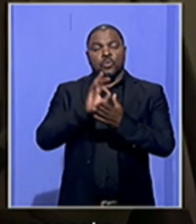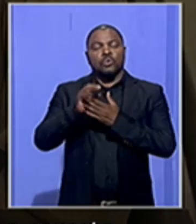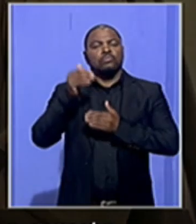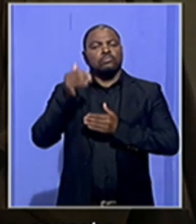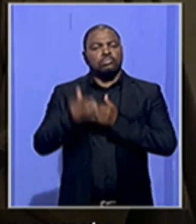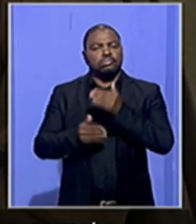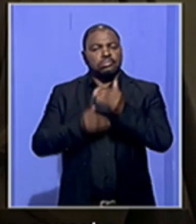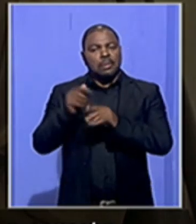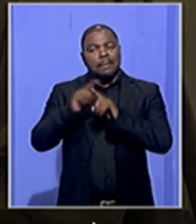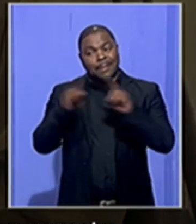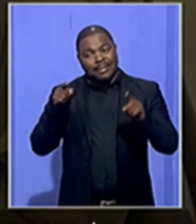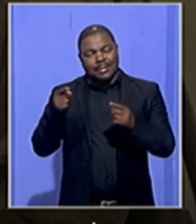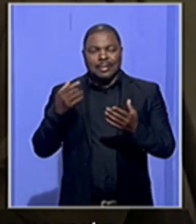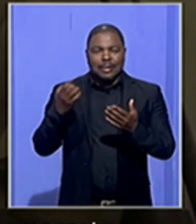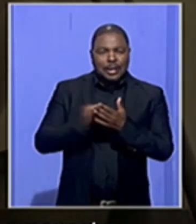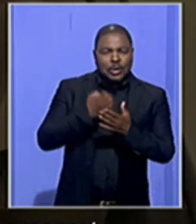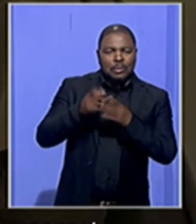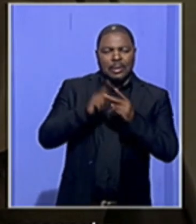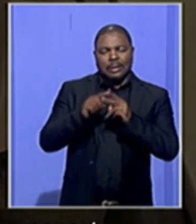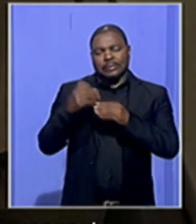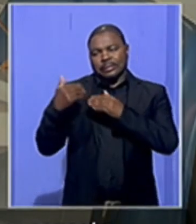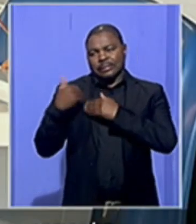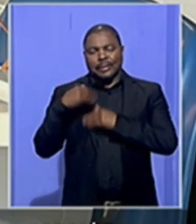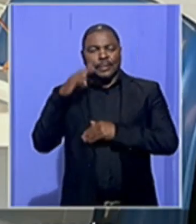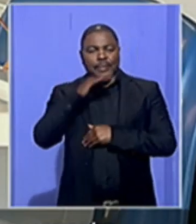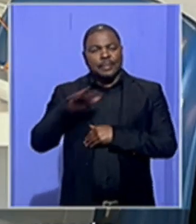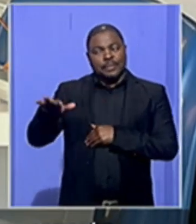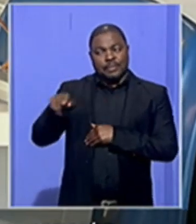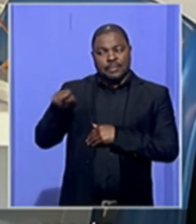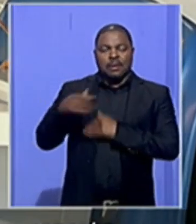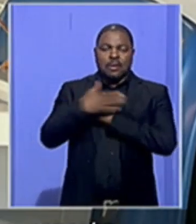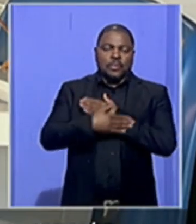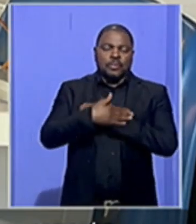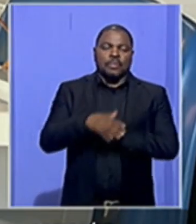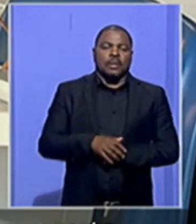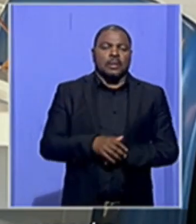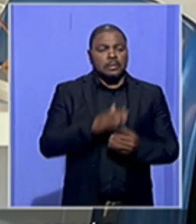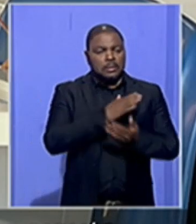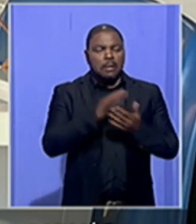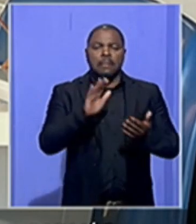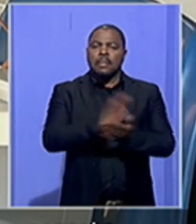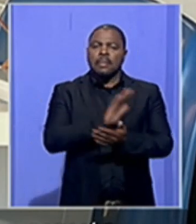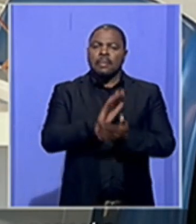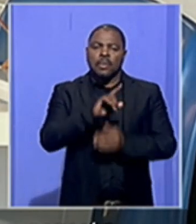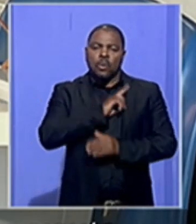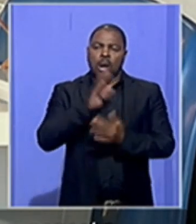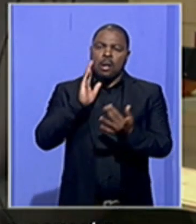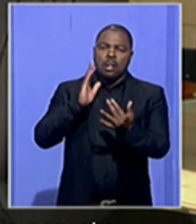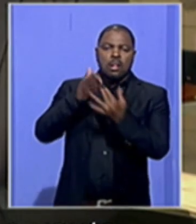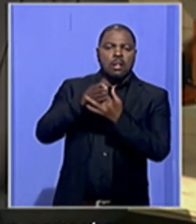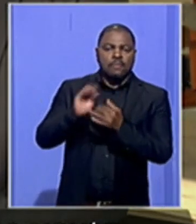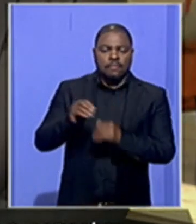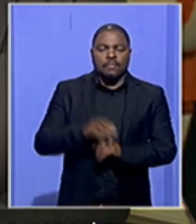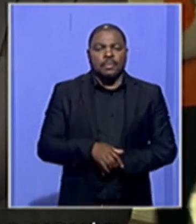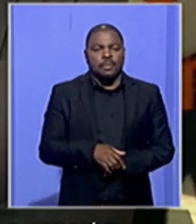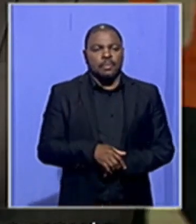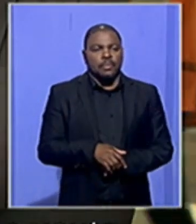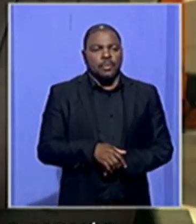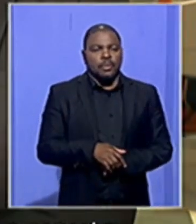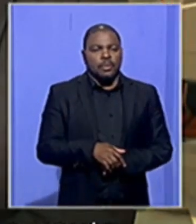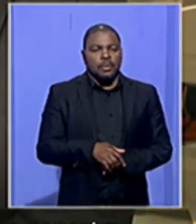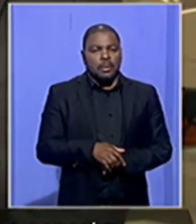ga dikgwetlho tsa ikonomi le matshwenyego a tshireletso. Go le jalo ba itumeletse tseregano. I want to